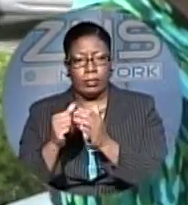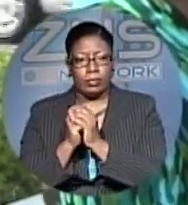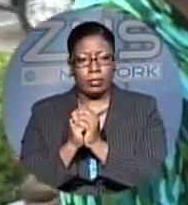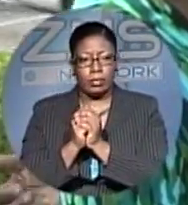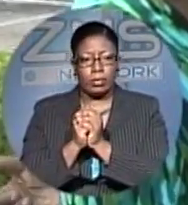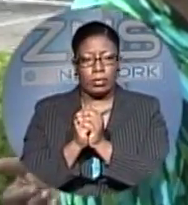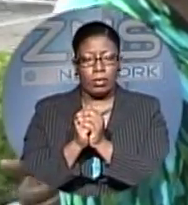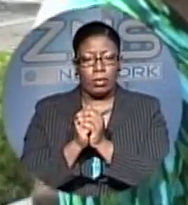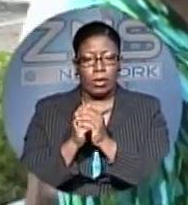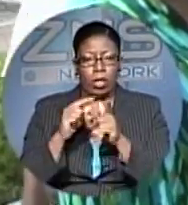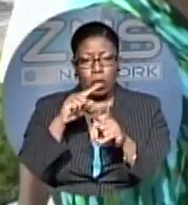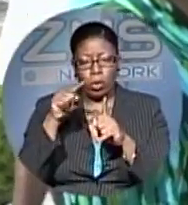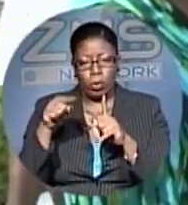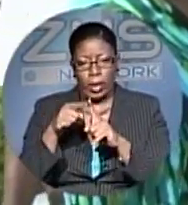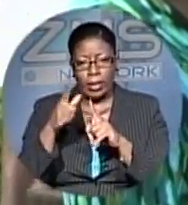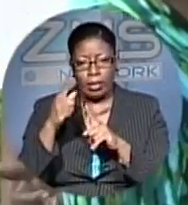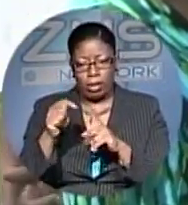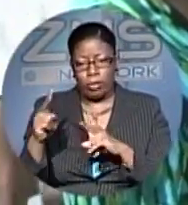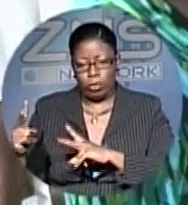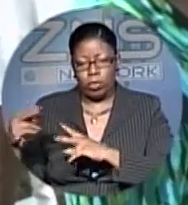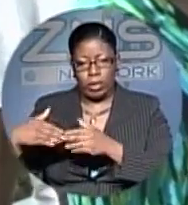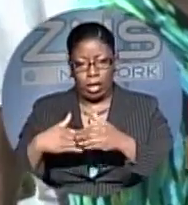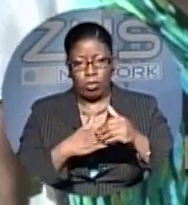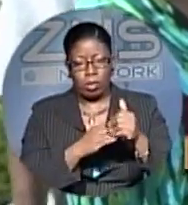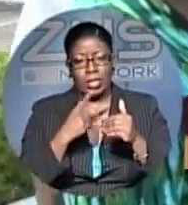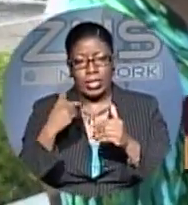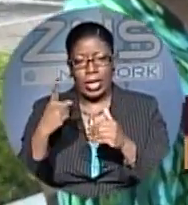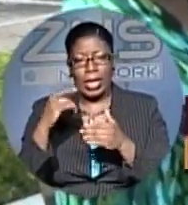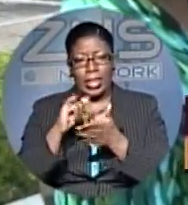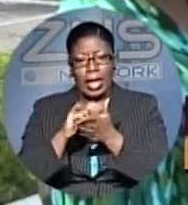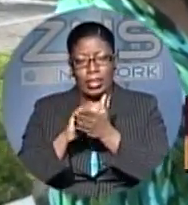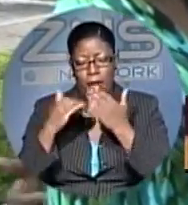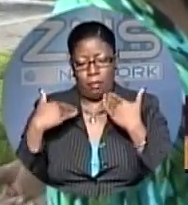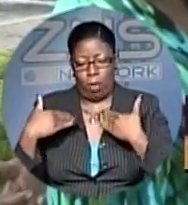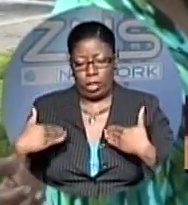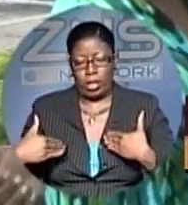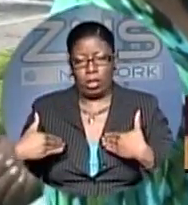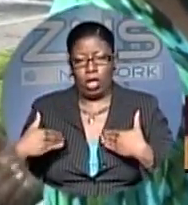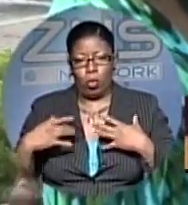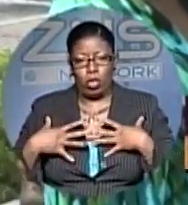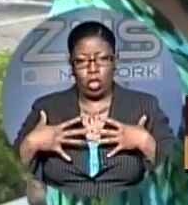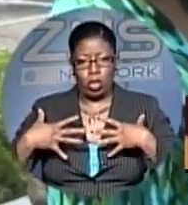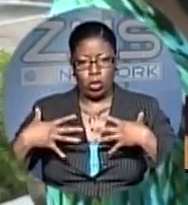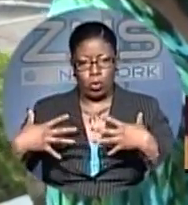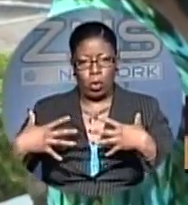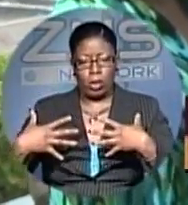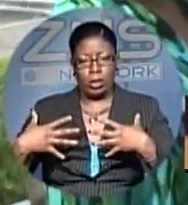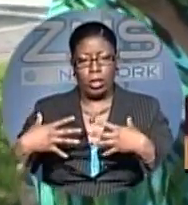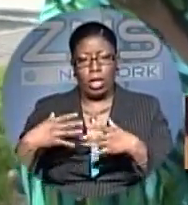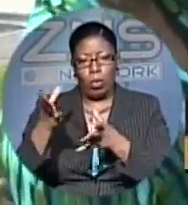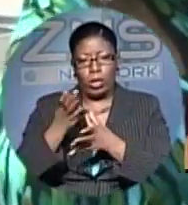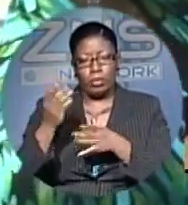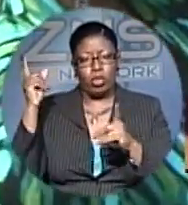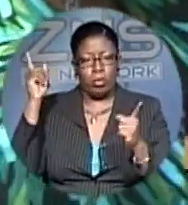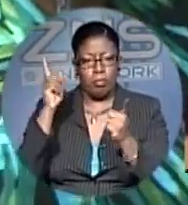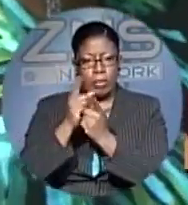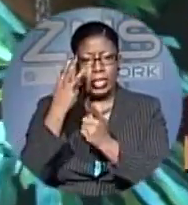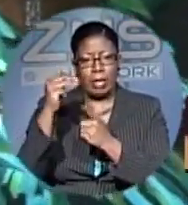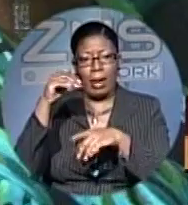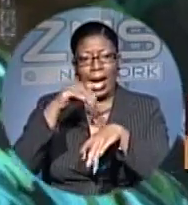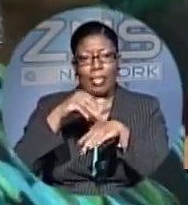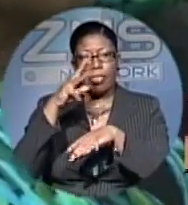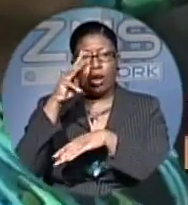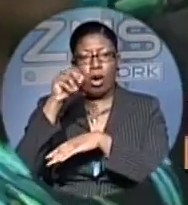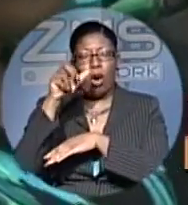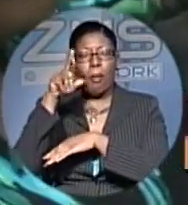he said someone told him the body was swollen. He called me, asked me to meet him at the morgue. I went,